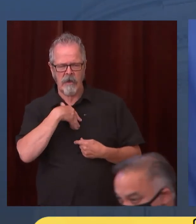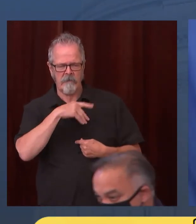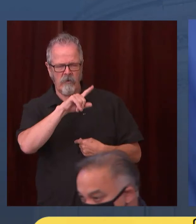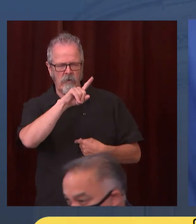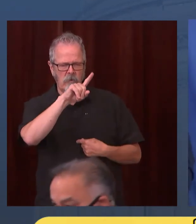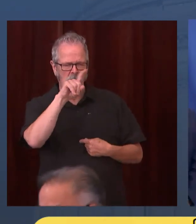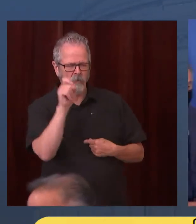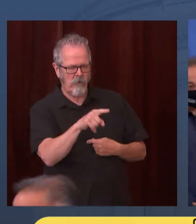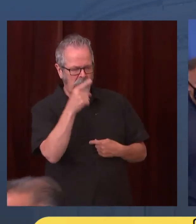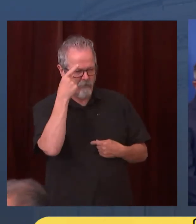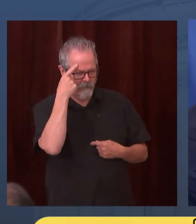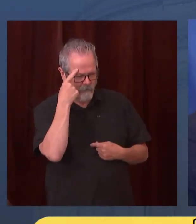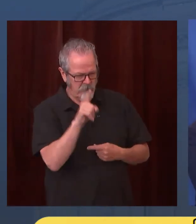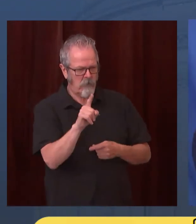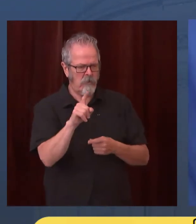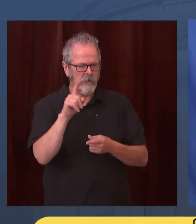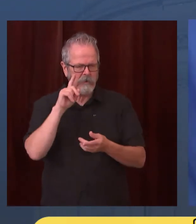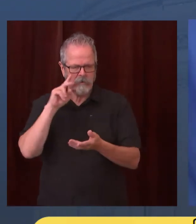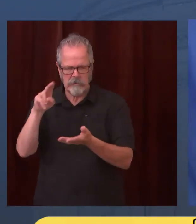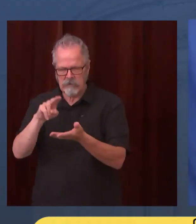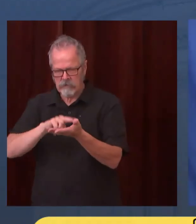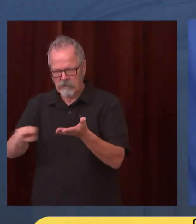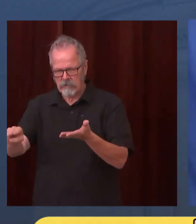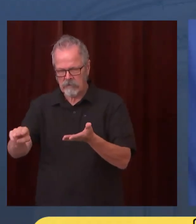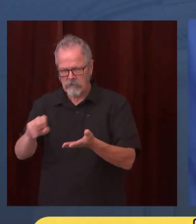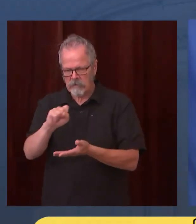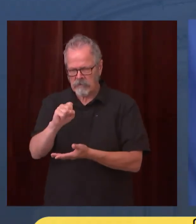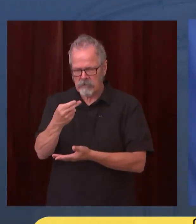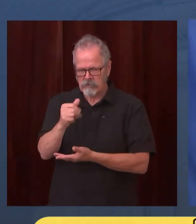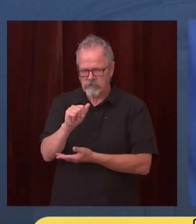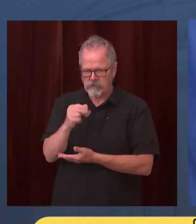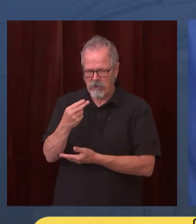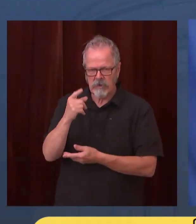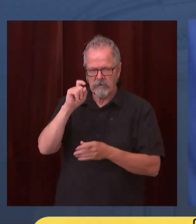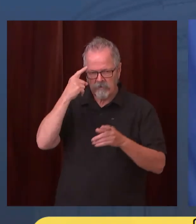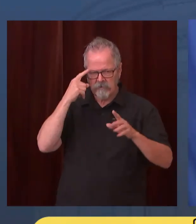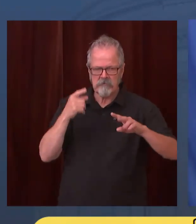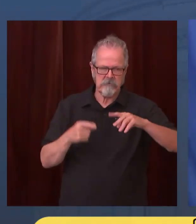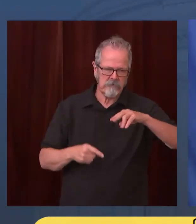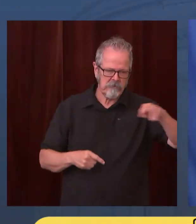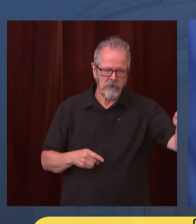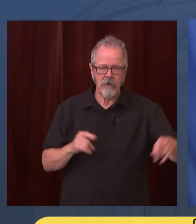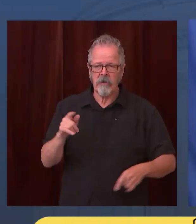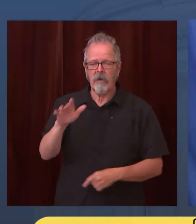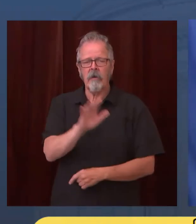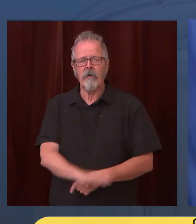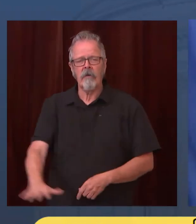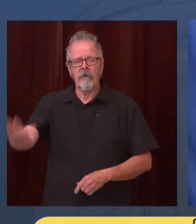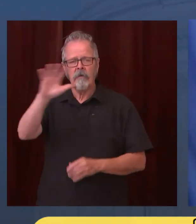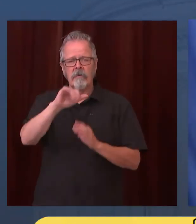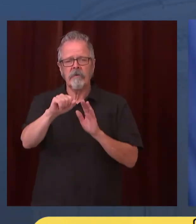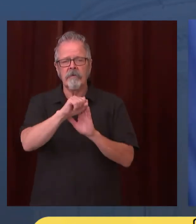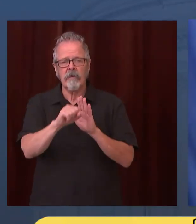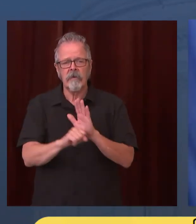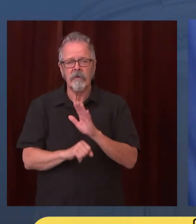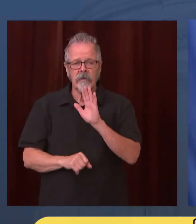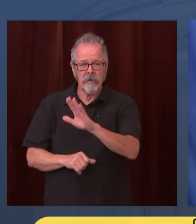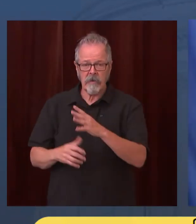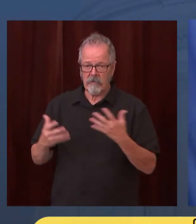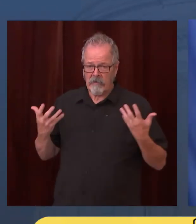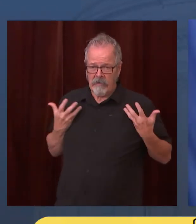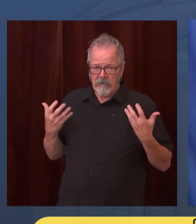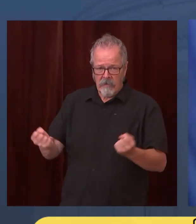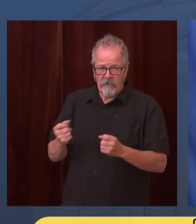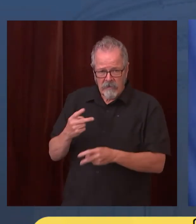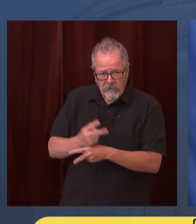I just wanted to know, across the state, are there any hospitals that are nearing the crisis standard of care threshold? And if so, what would